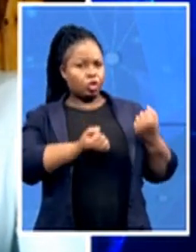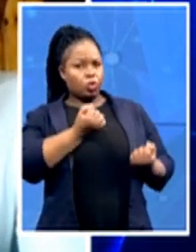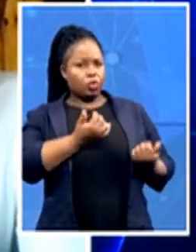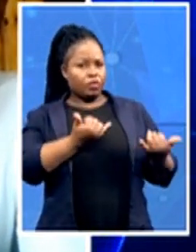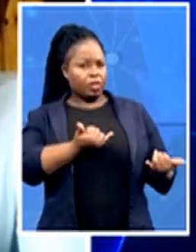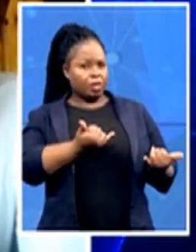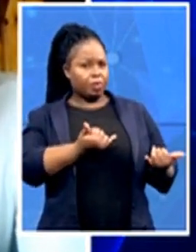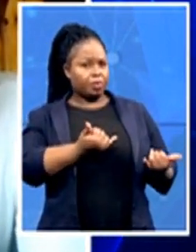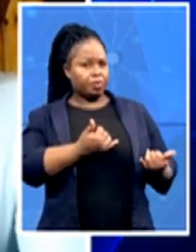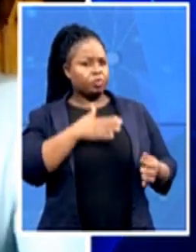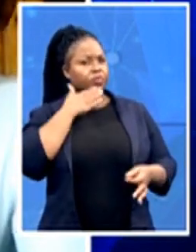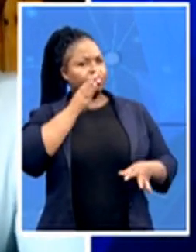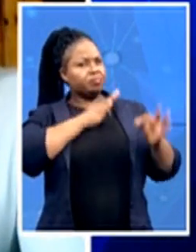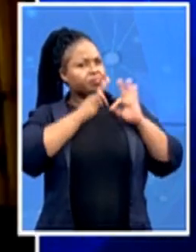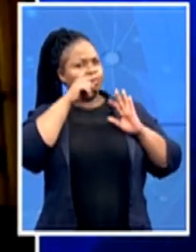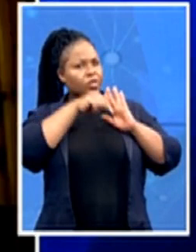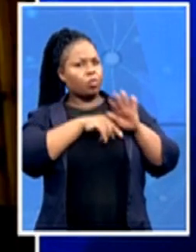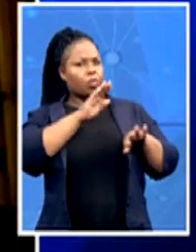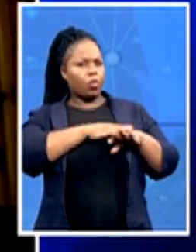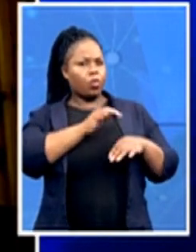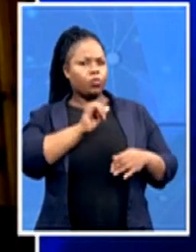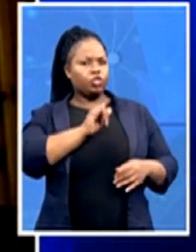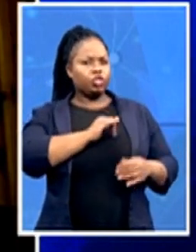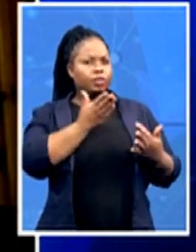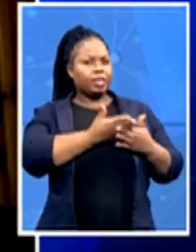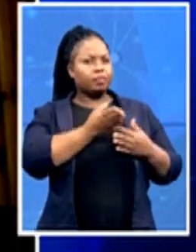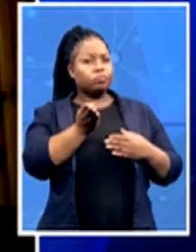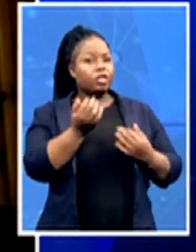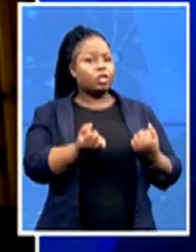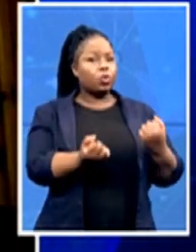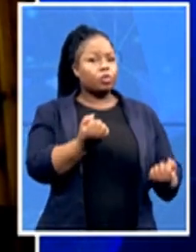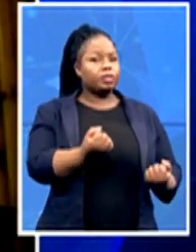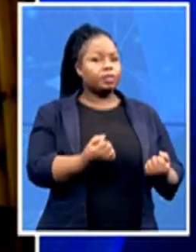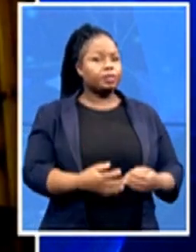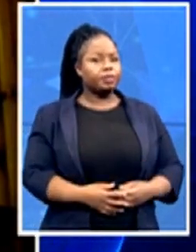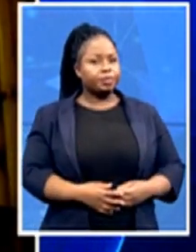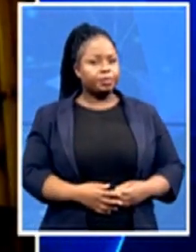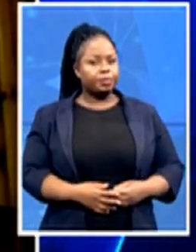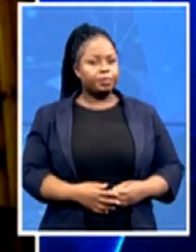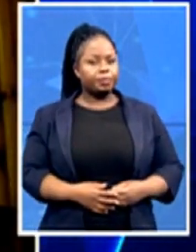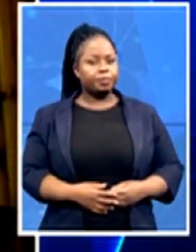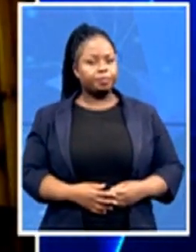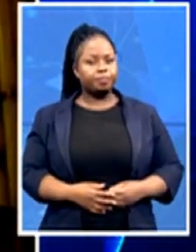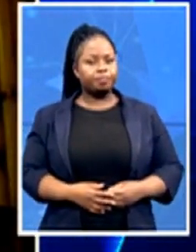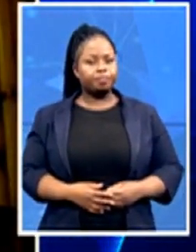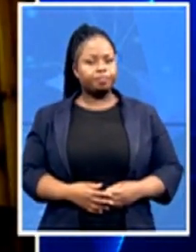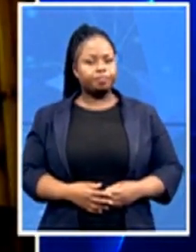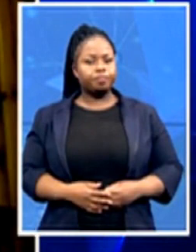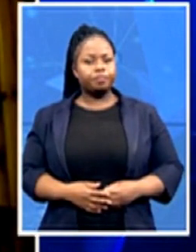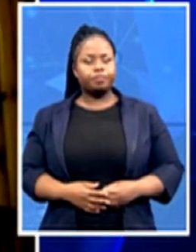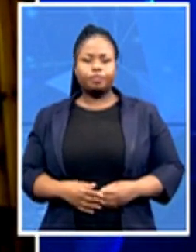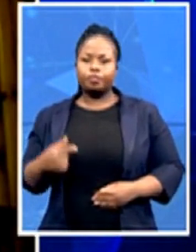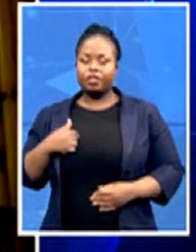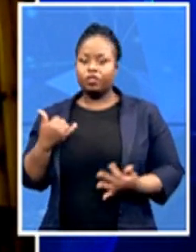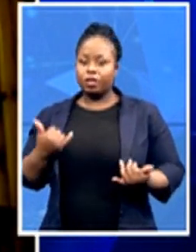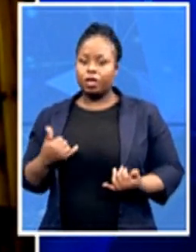details? So there is a current ongoing criminal prosecution at the Mabato High Court in